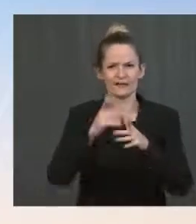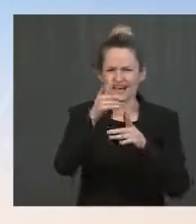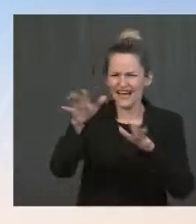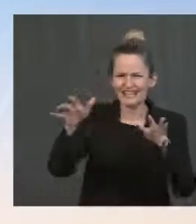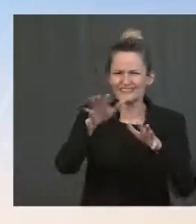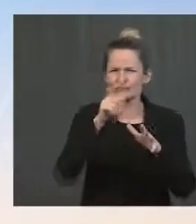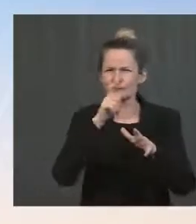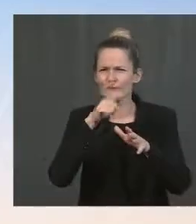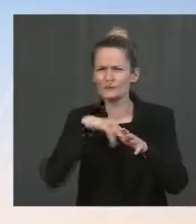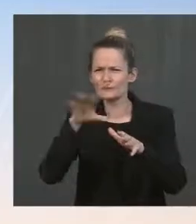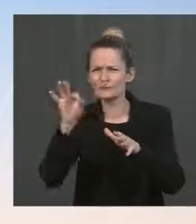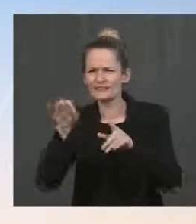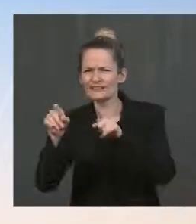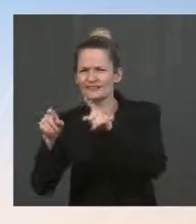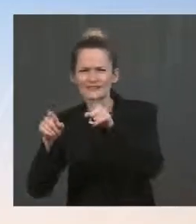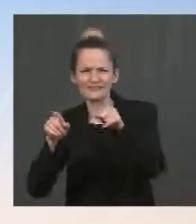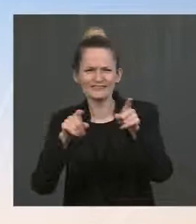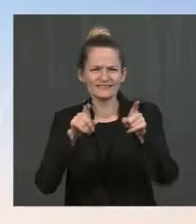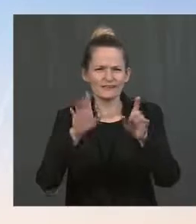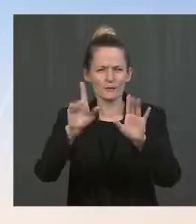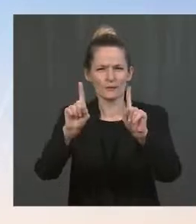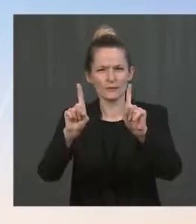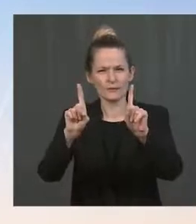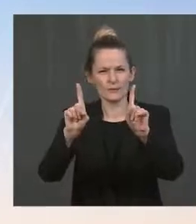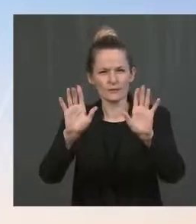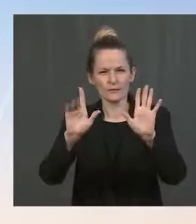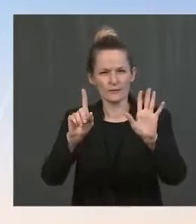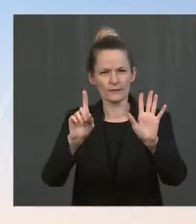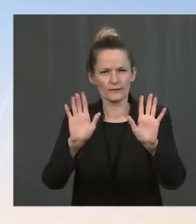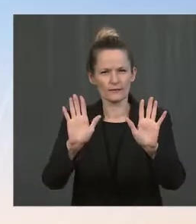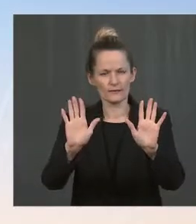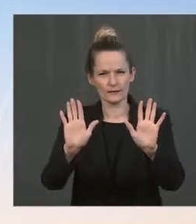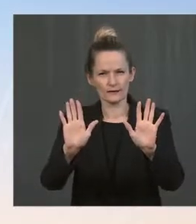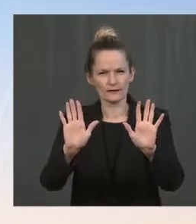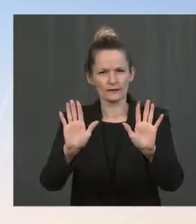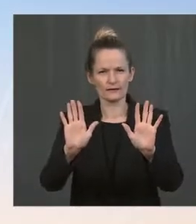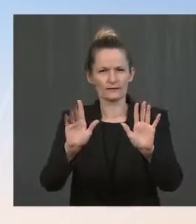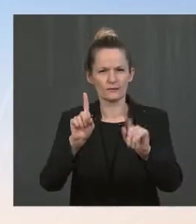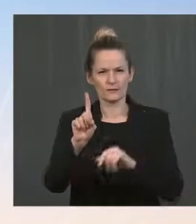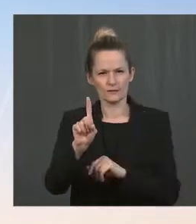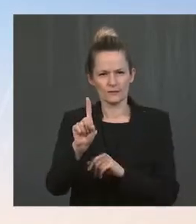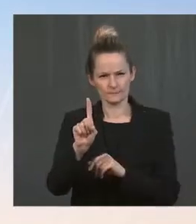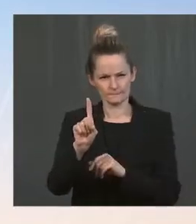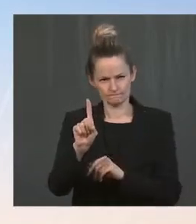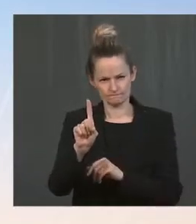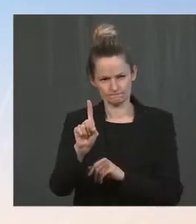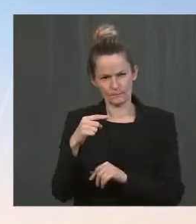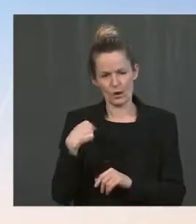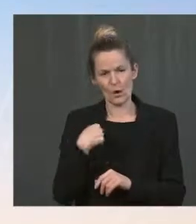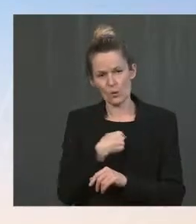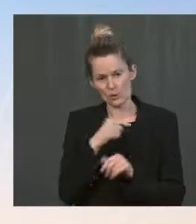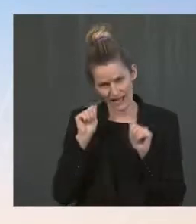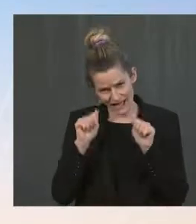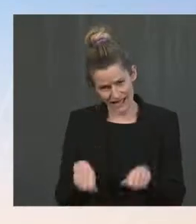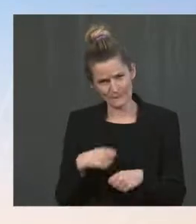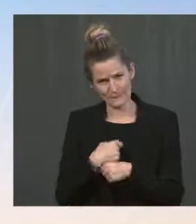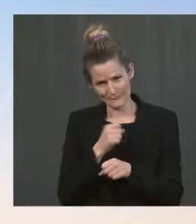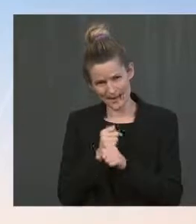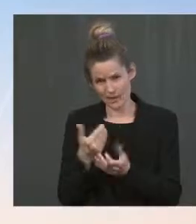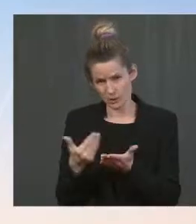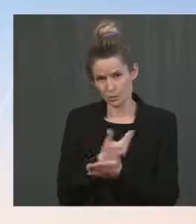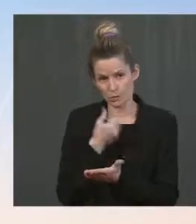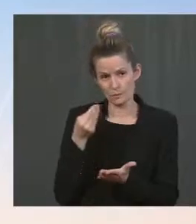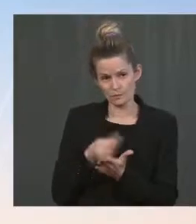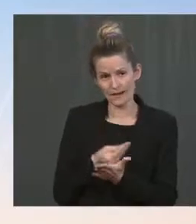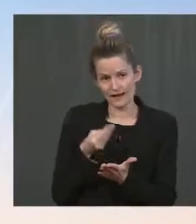I'm sorry. Yeah, I just want to underscore that point, then I'll answer your Twin Metals point. The fact that we can create new revenue streams for these farmers by conversion